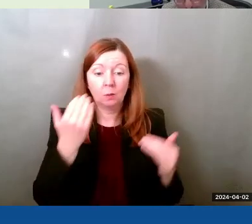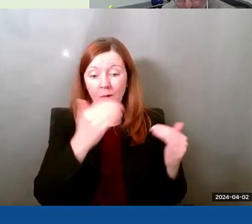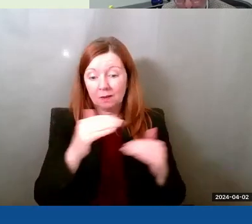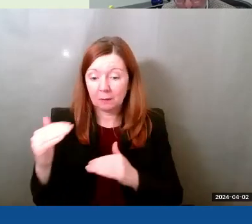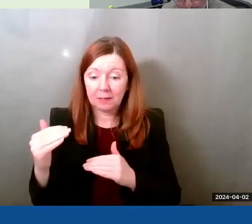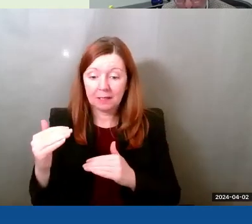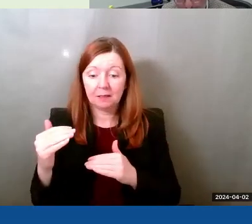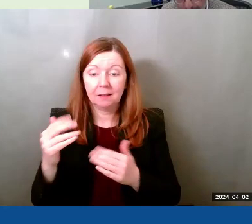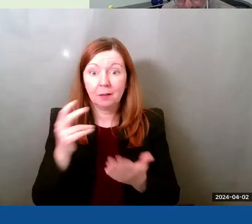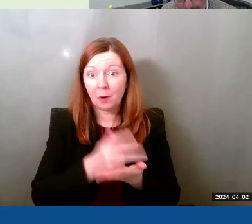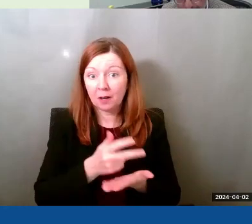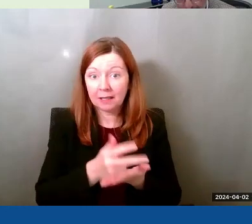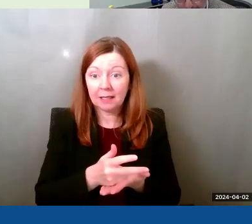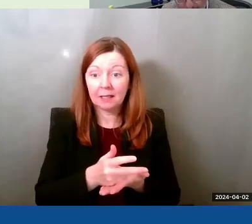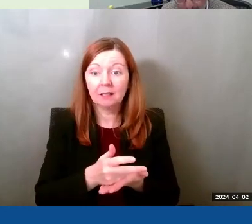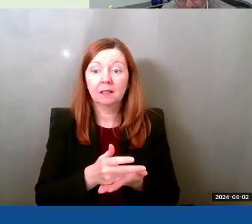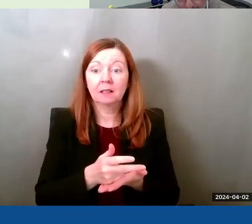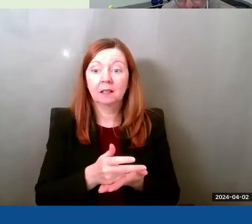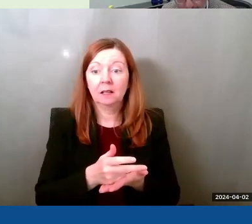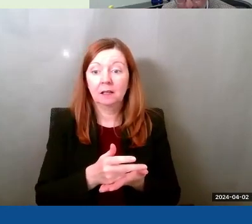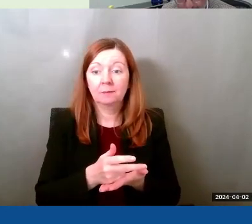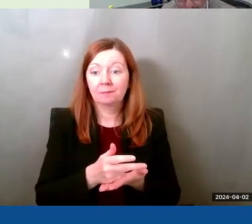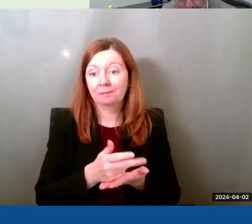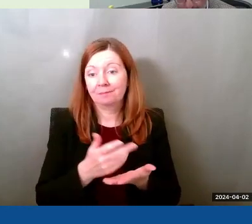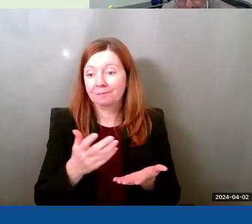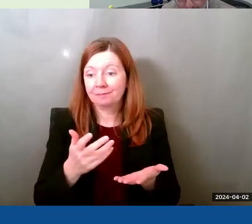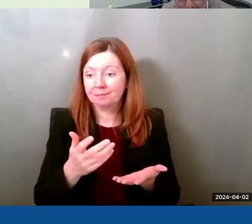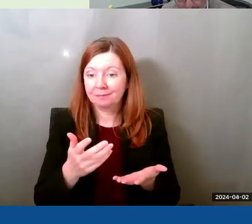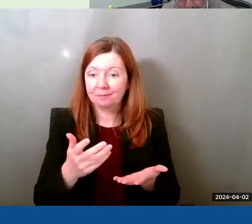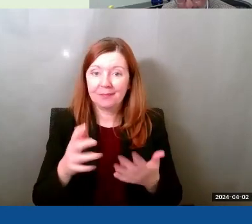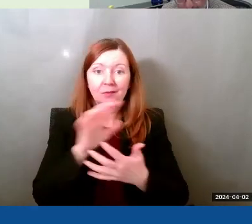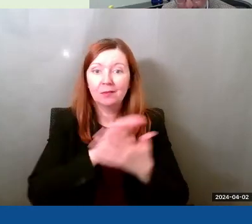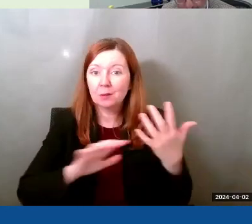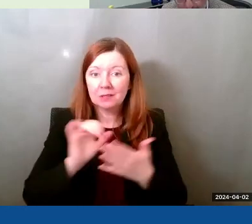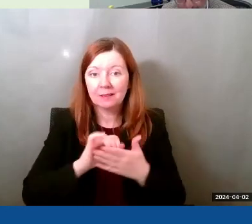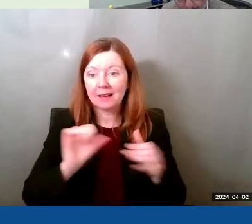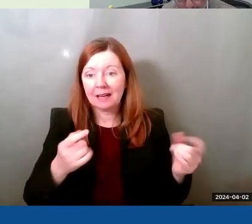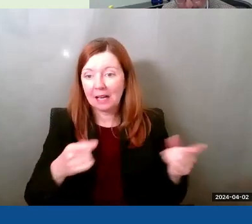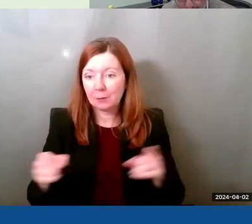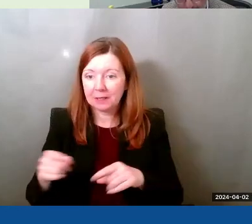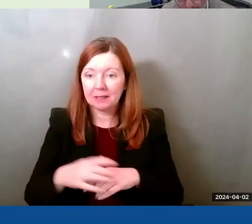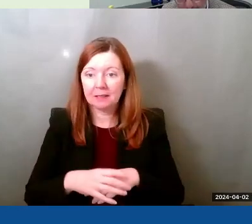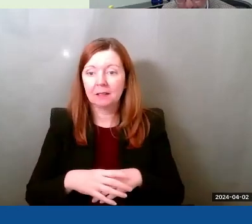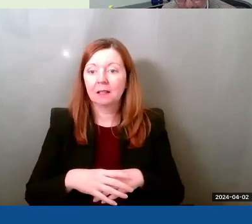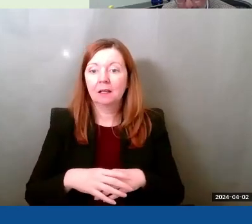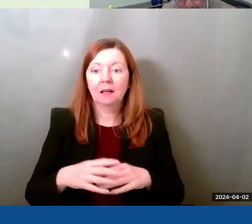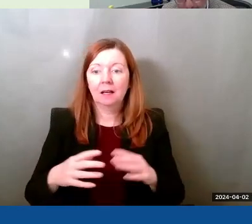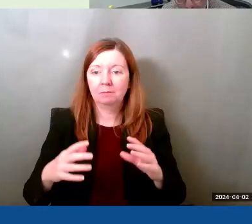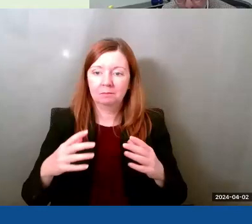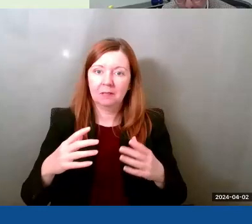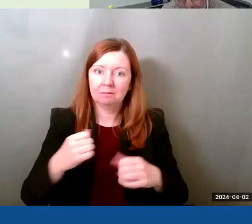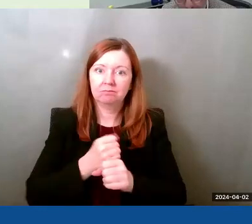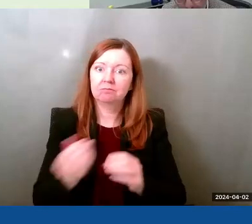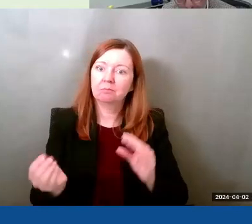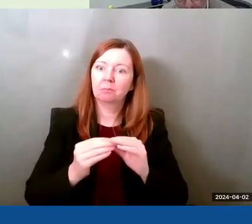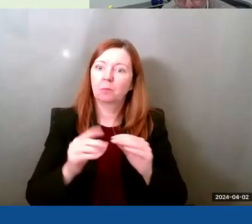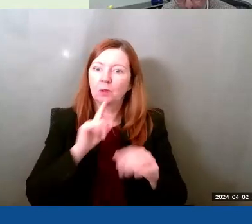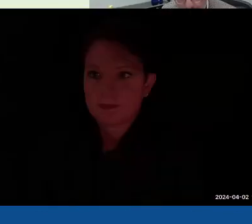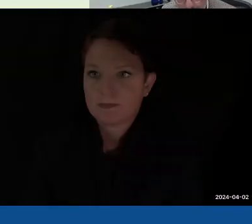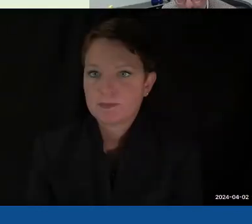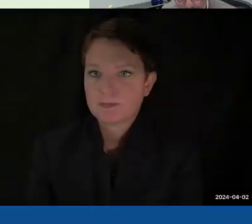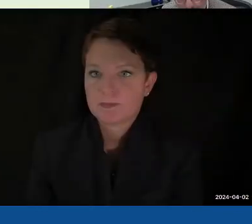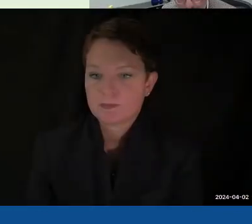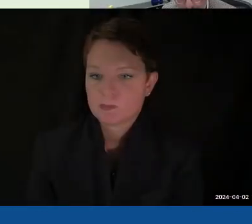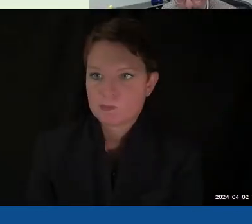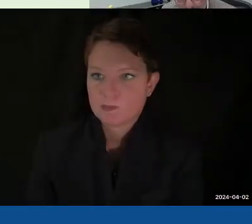the parking confusion that can happen and create more certainty. There was a question that, did you